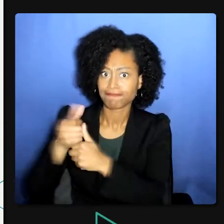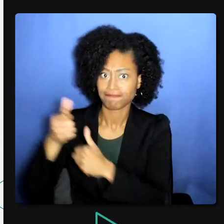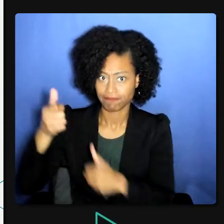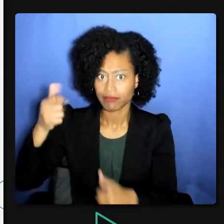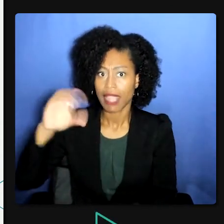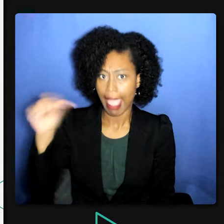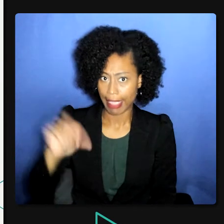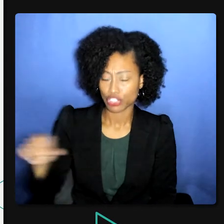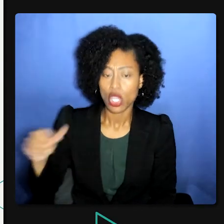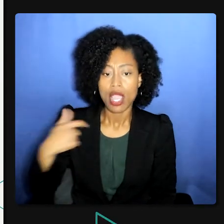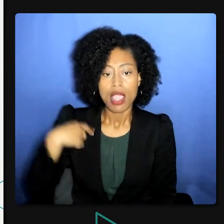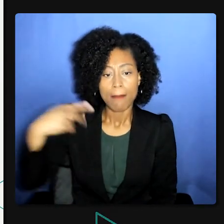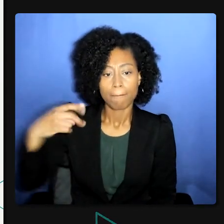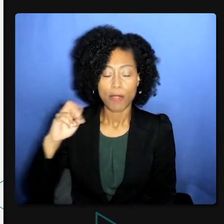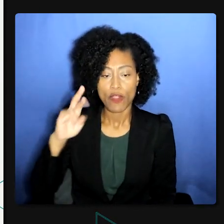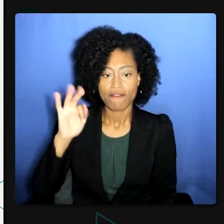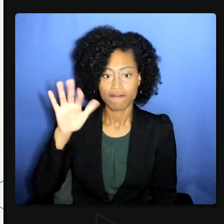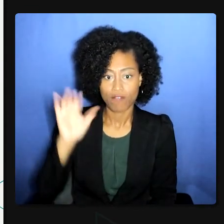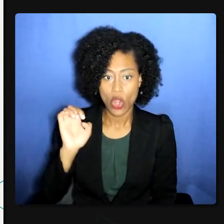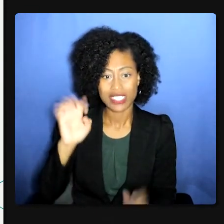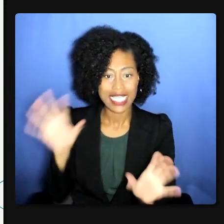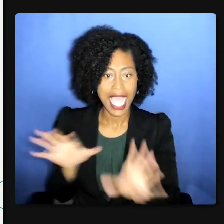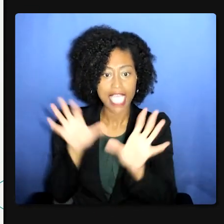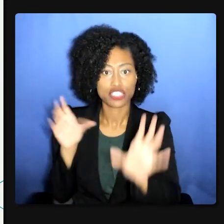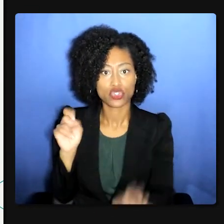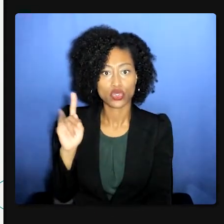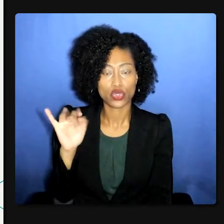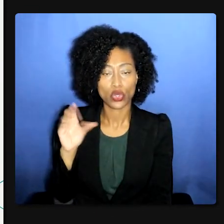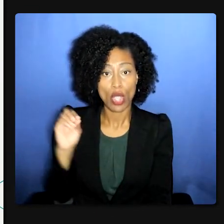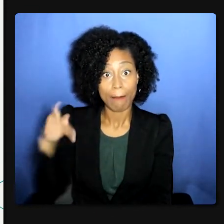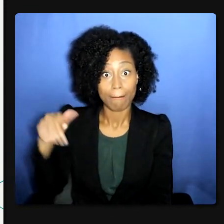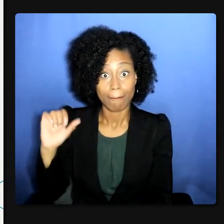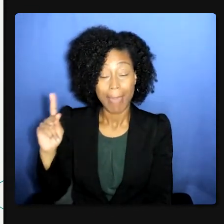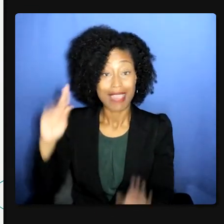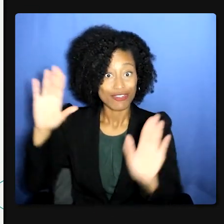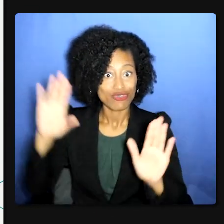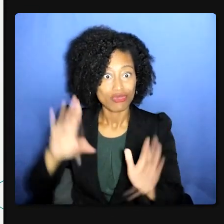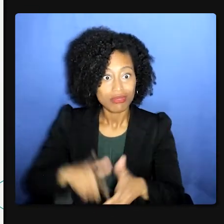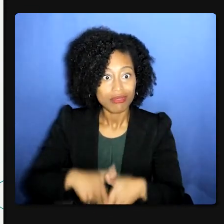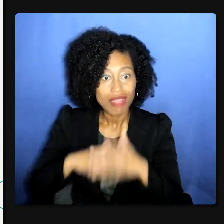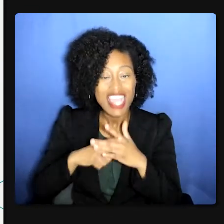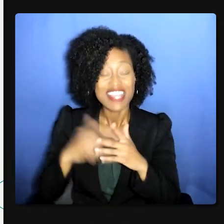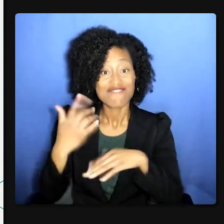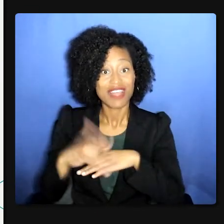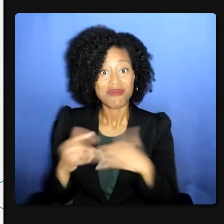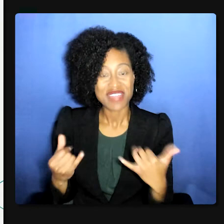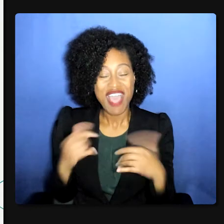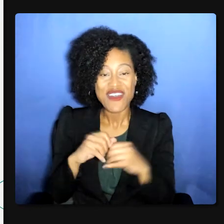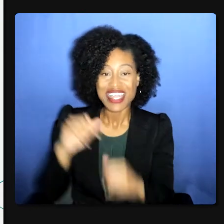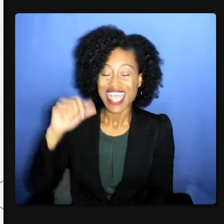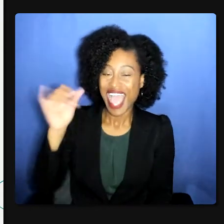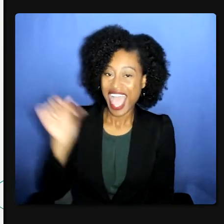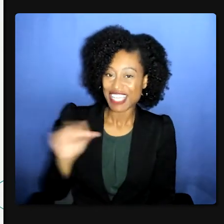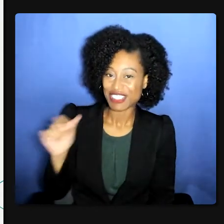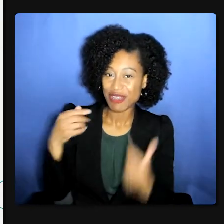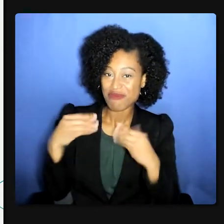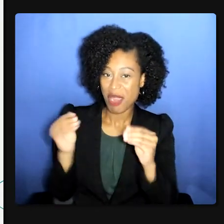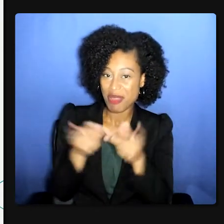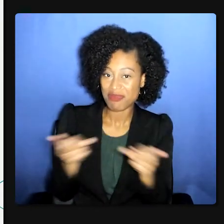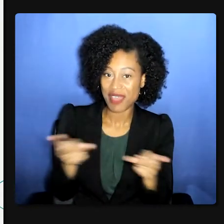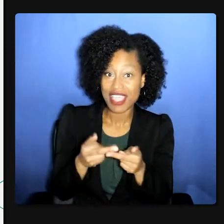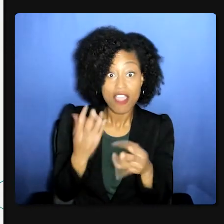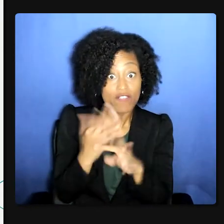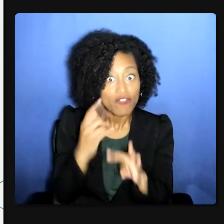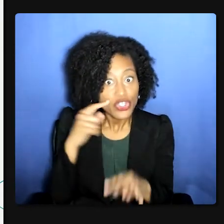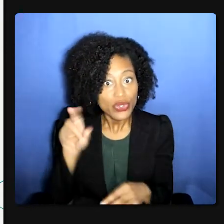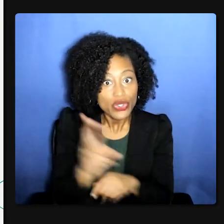Azure. The Perforce Enhanced Studio Pack is a great way to get started. It's available now in the Azure Marketplace and is free for use for up